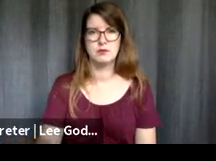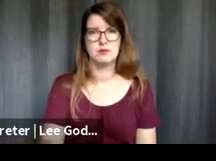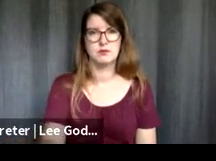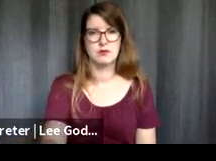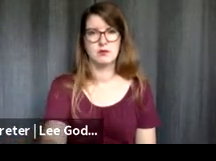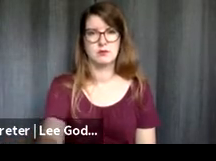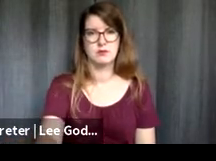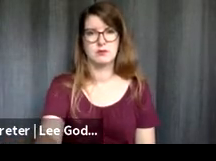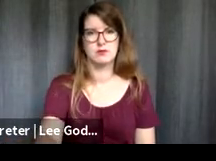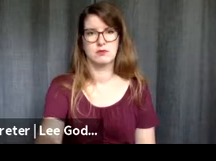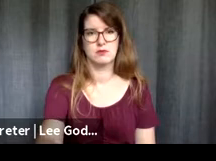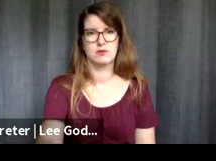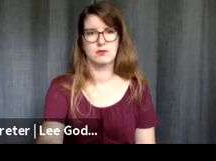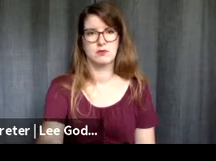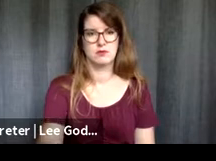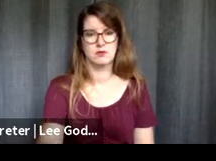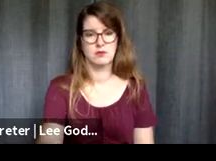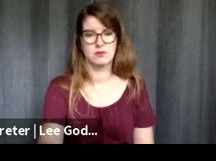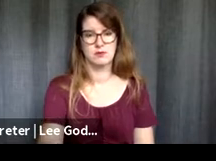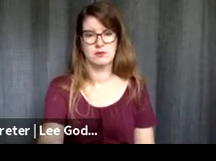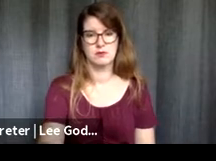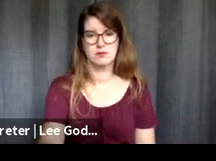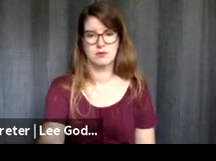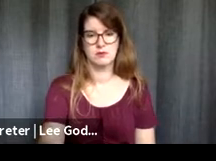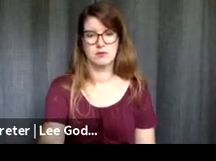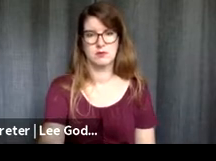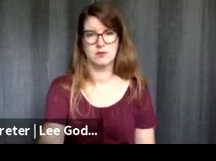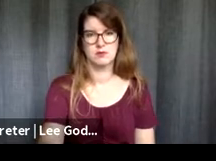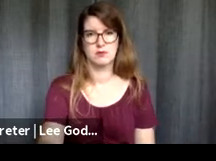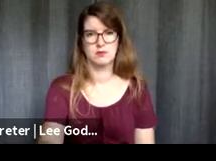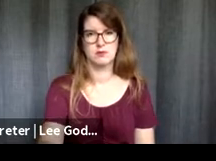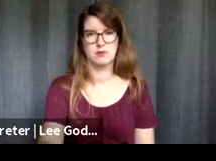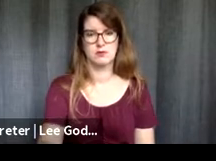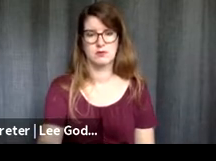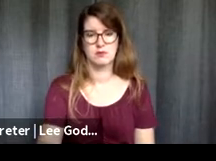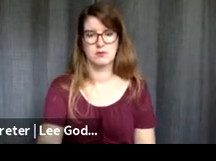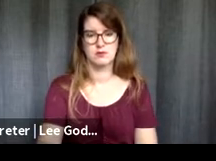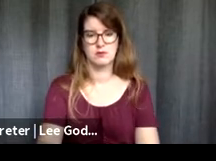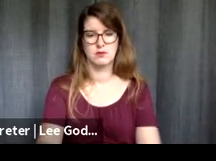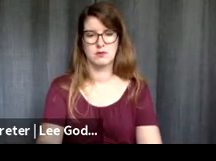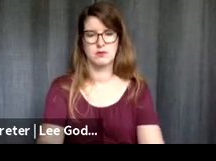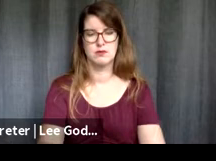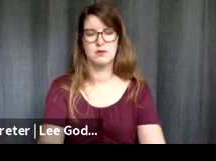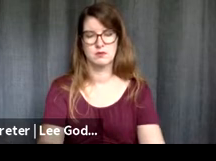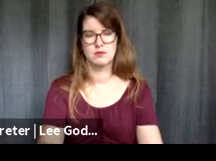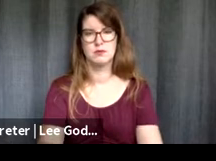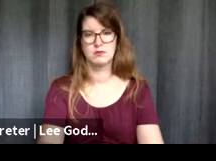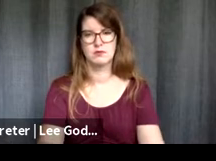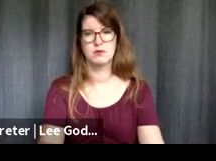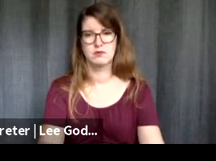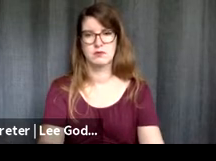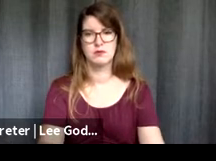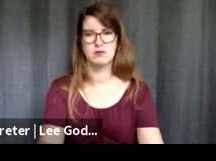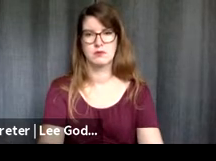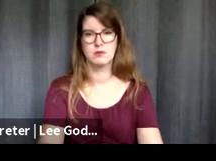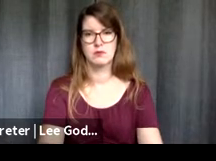and love the other, or be devoted to one and despise the other. You cannot serve both God and money. We talked about this week